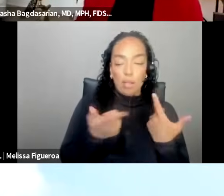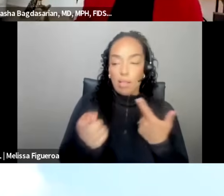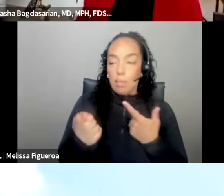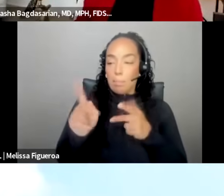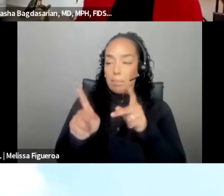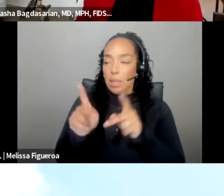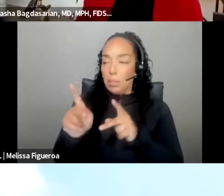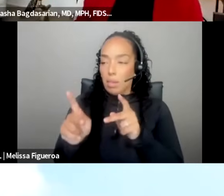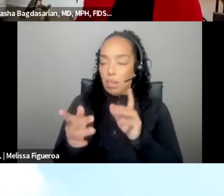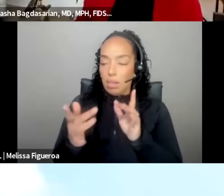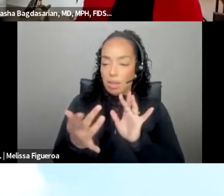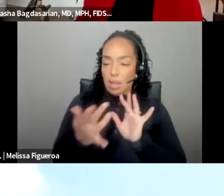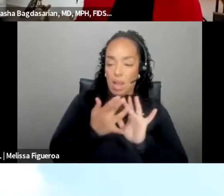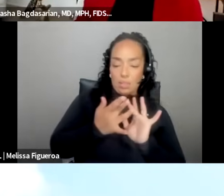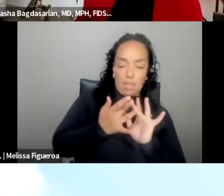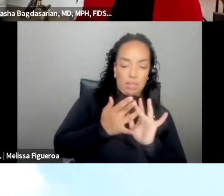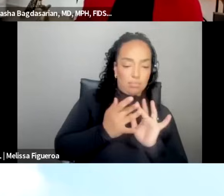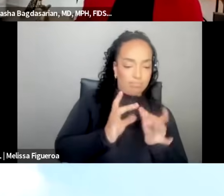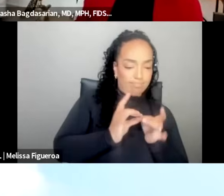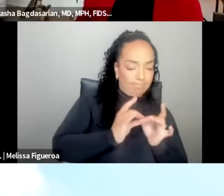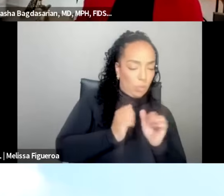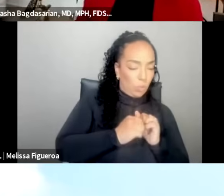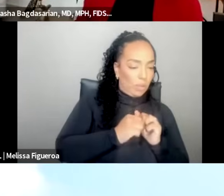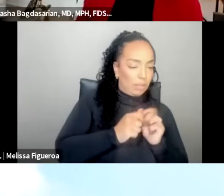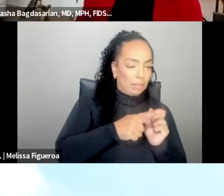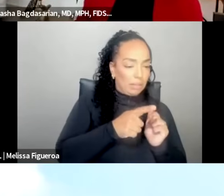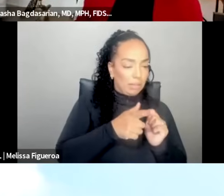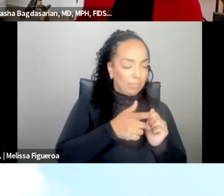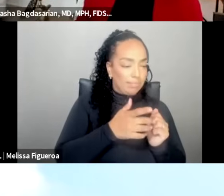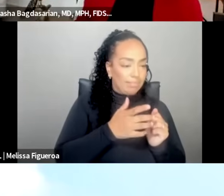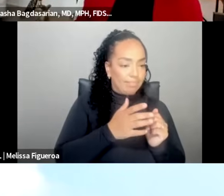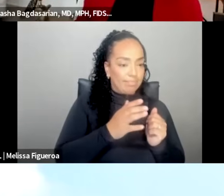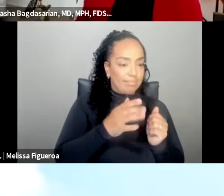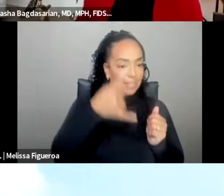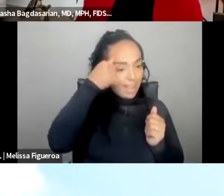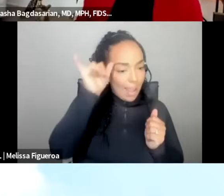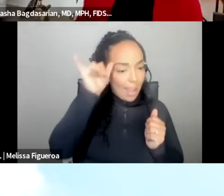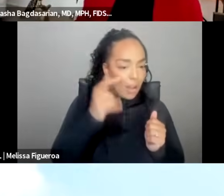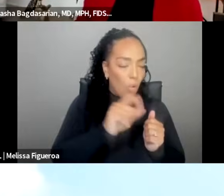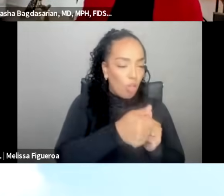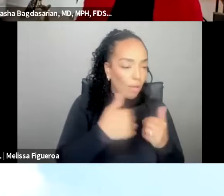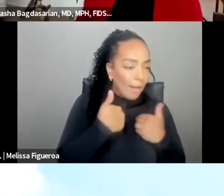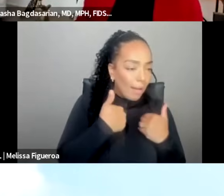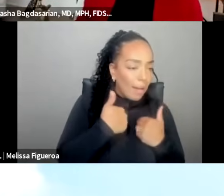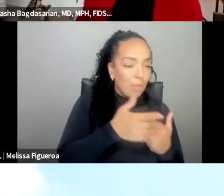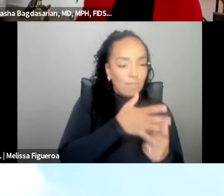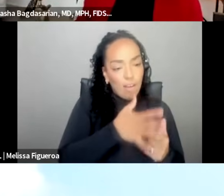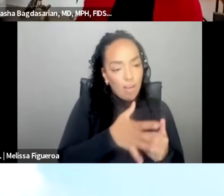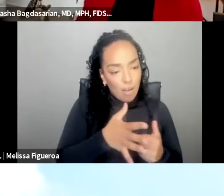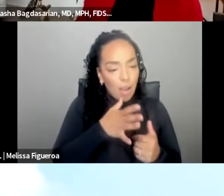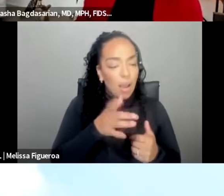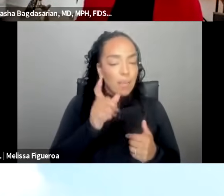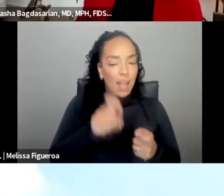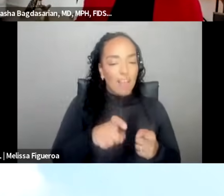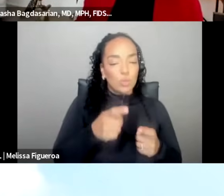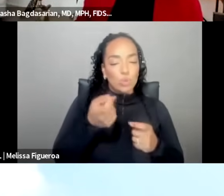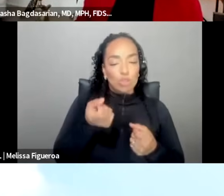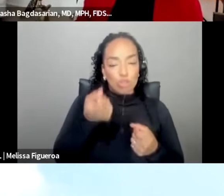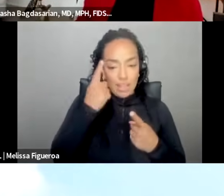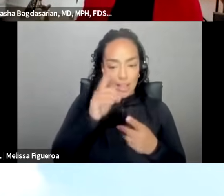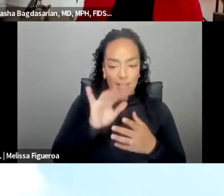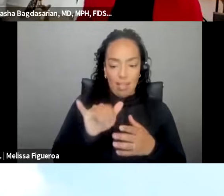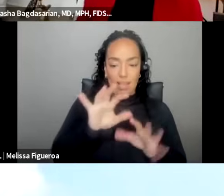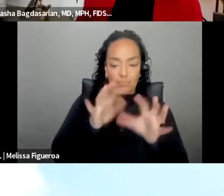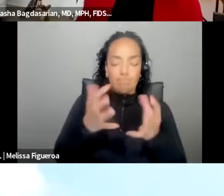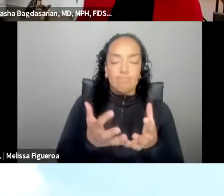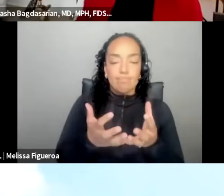or other animals or the environment on the farm, sort of delineating all of that is important. And understanding if maybe